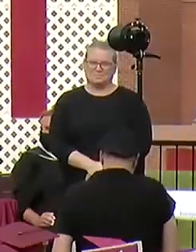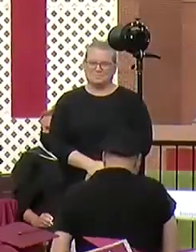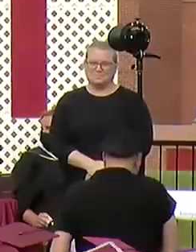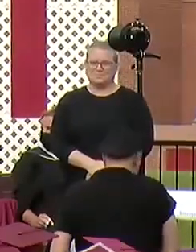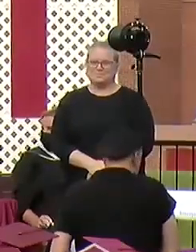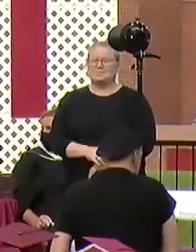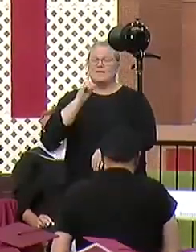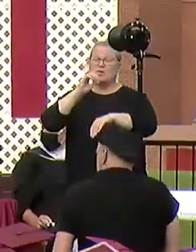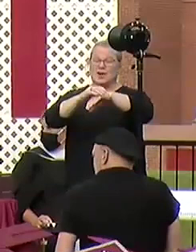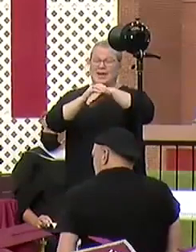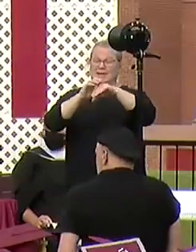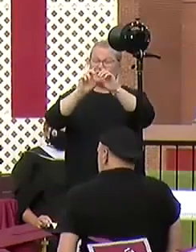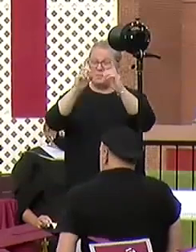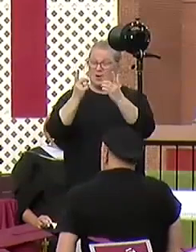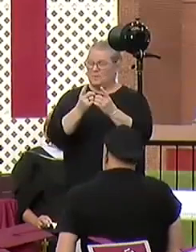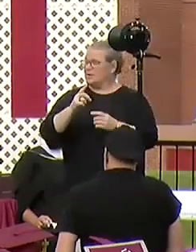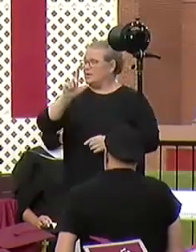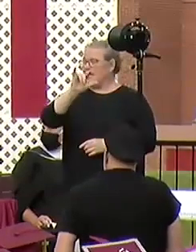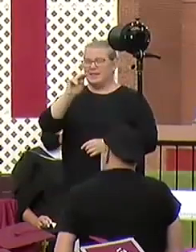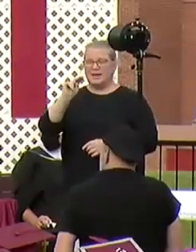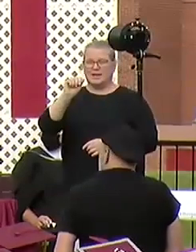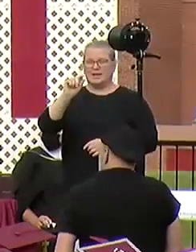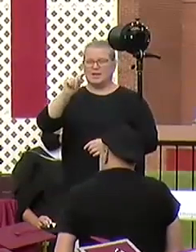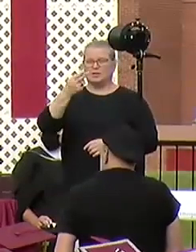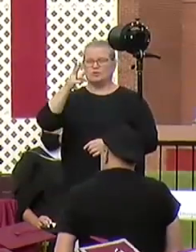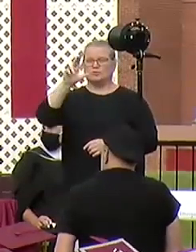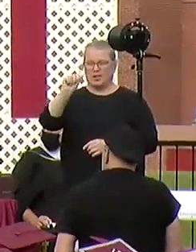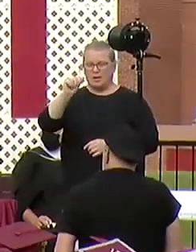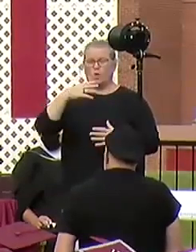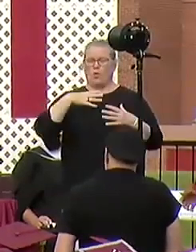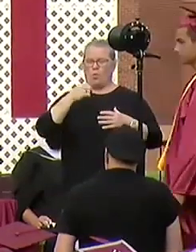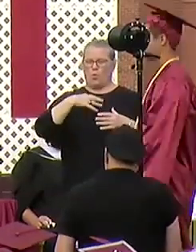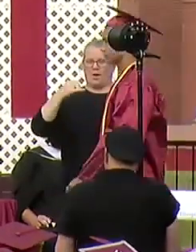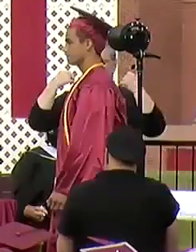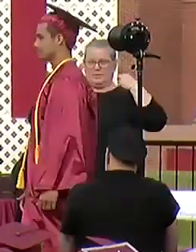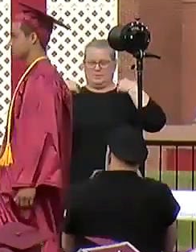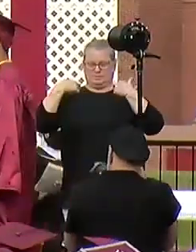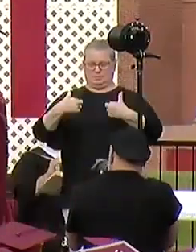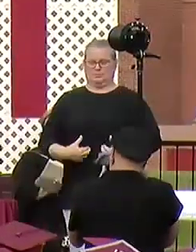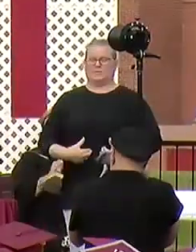In the English Department, Ms. Linda Touchette will present the White Scholar Cord to Luke McFarland.